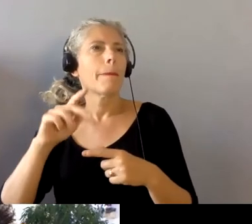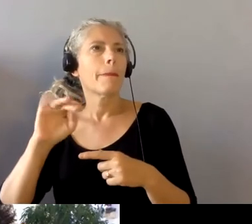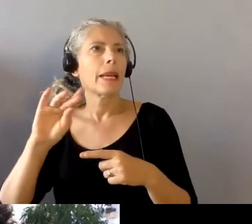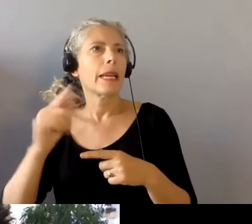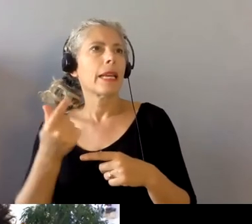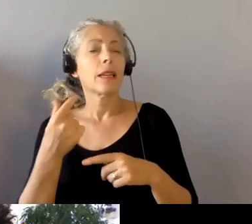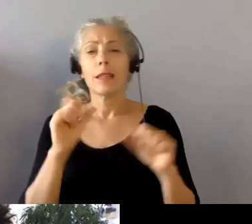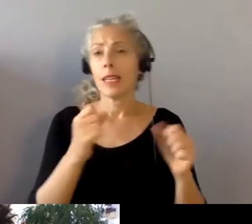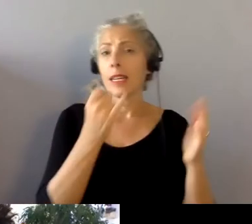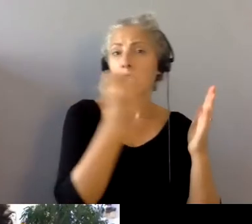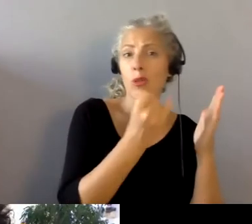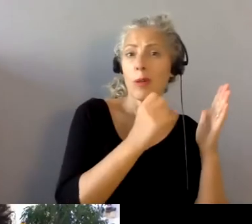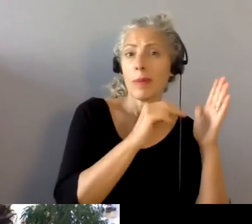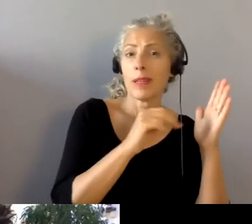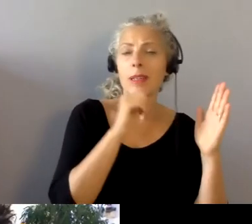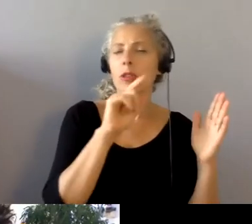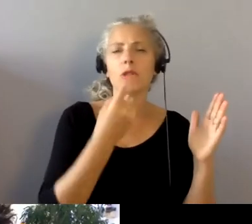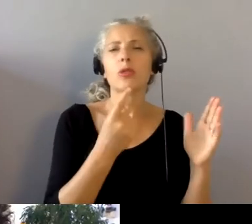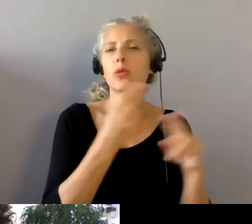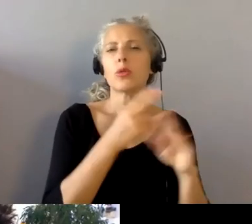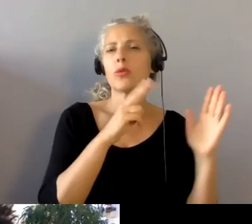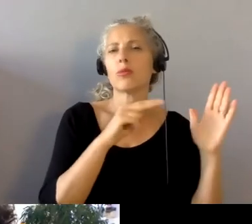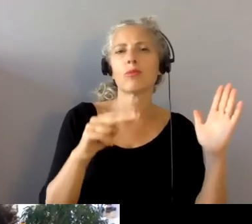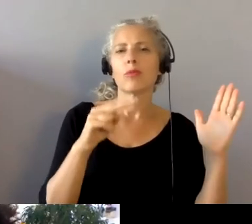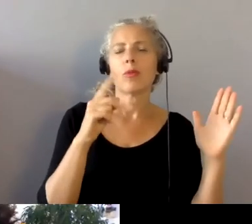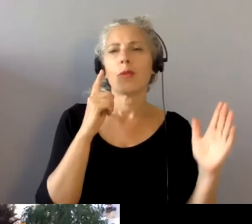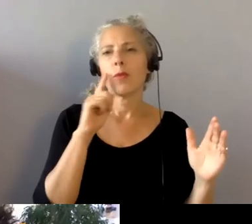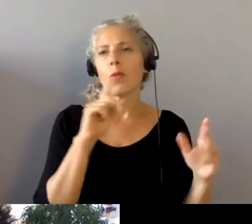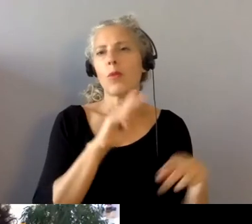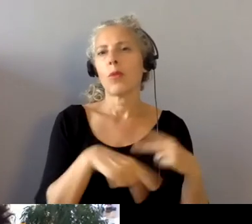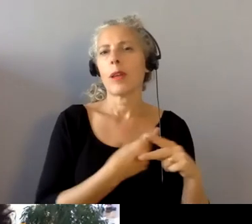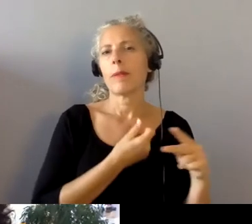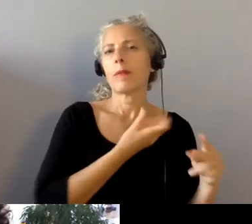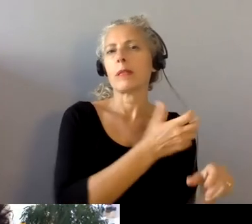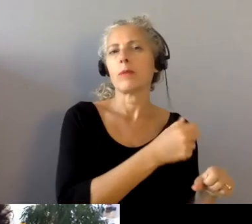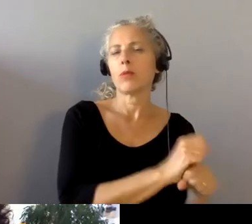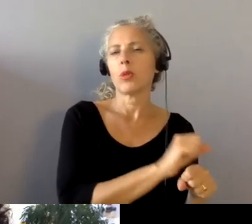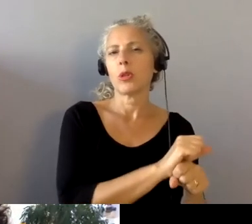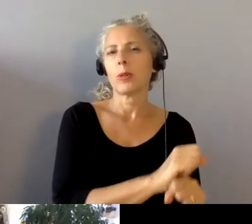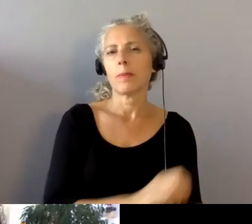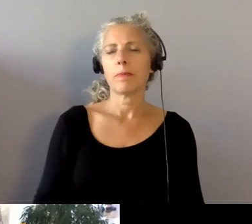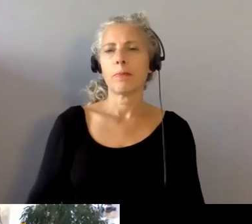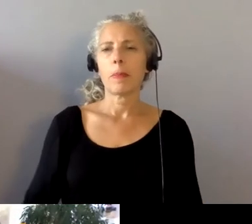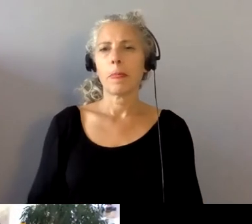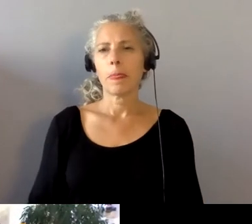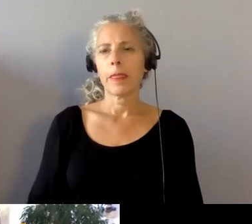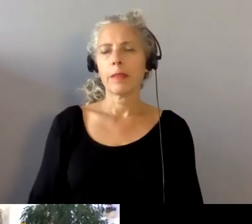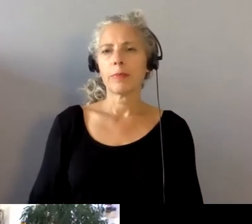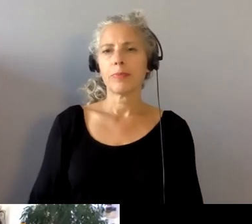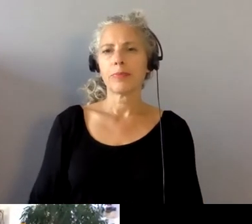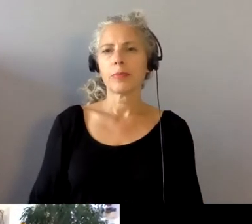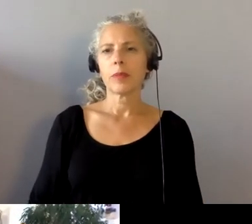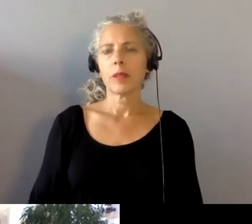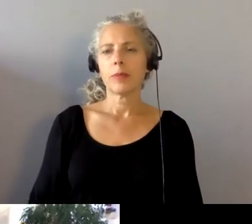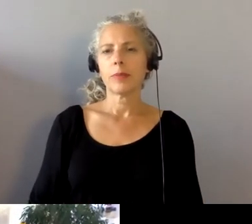in painting, not just use painting as a place for a form of expressive work or a form of working with paint?